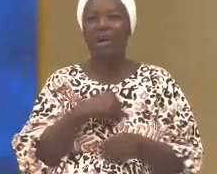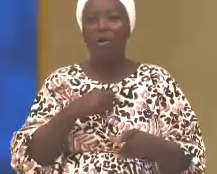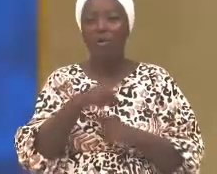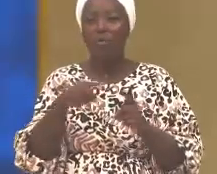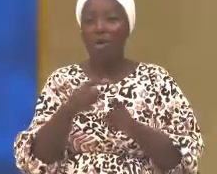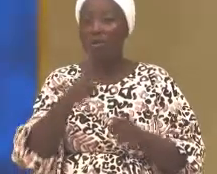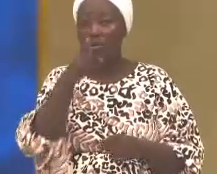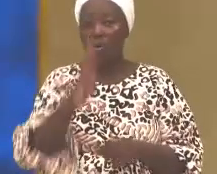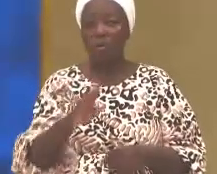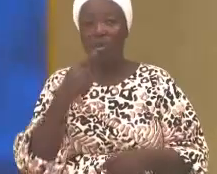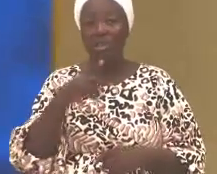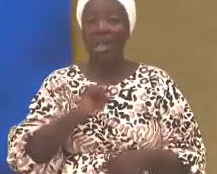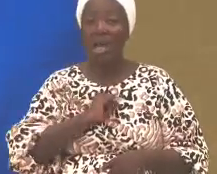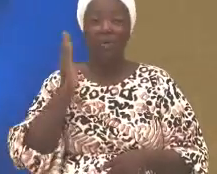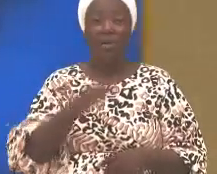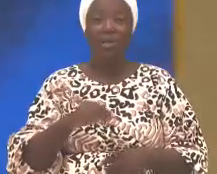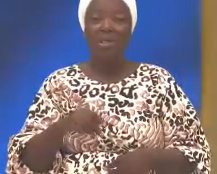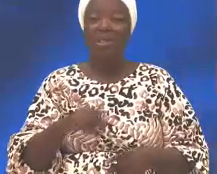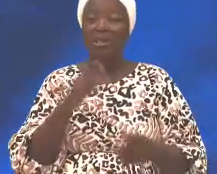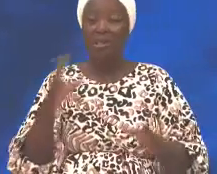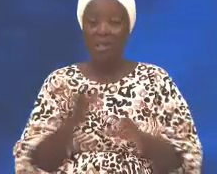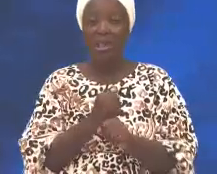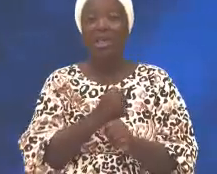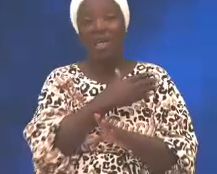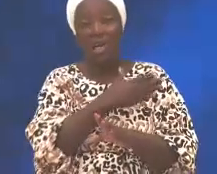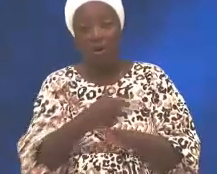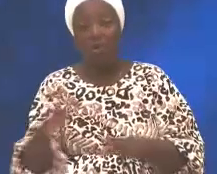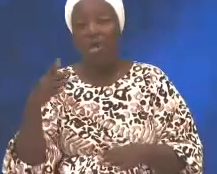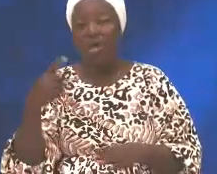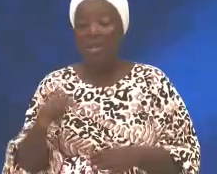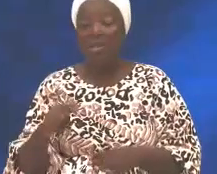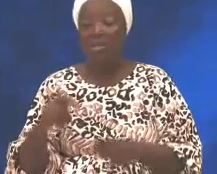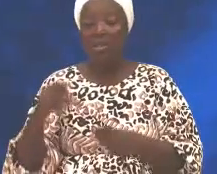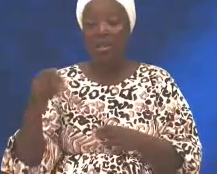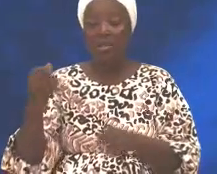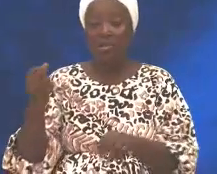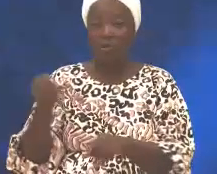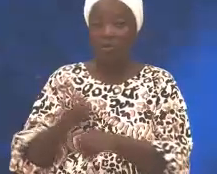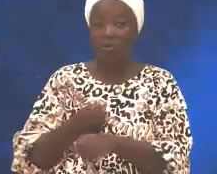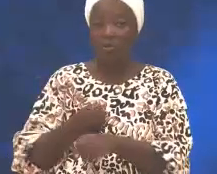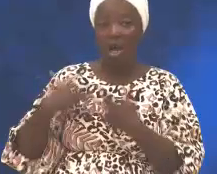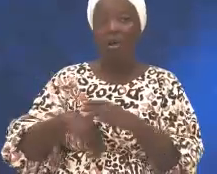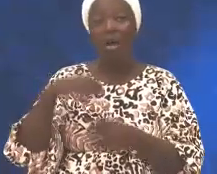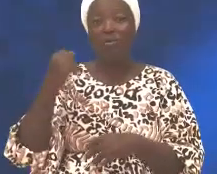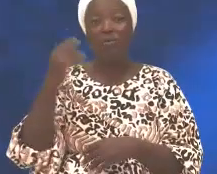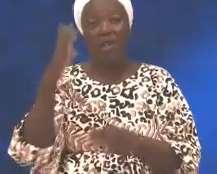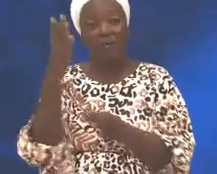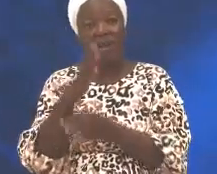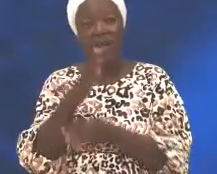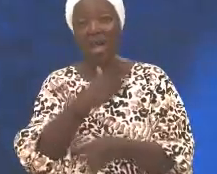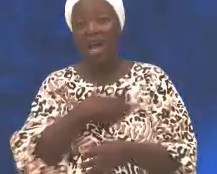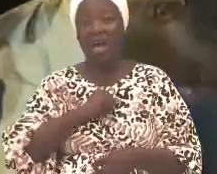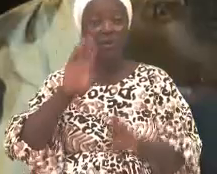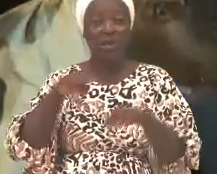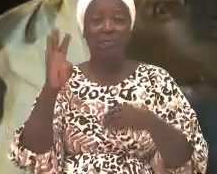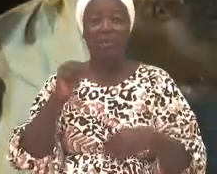away the stony heart out of their flesh, and I will give them an heart of